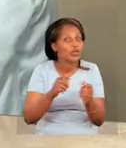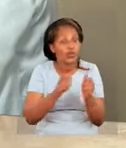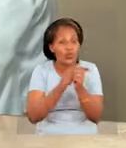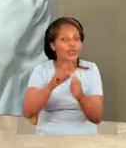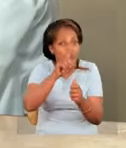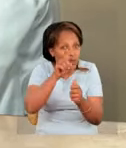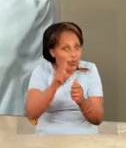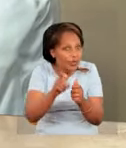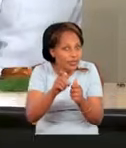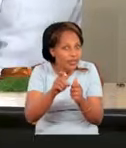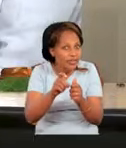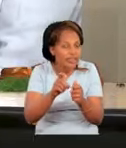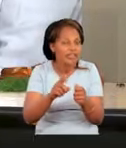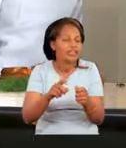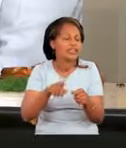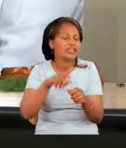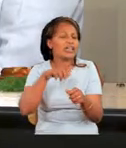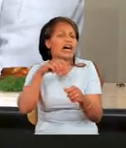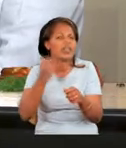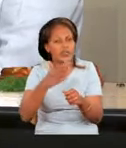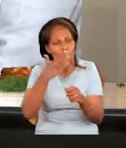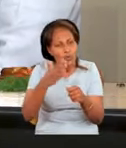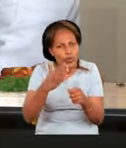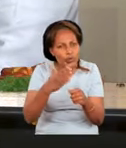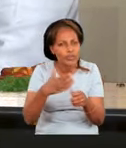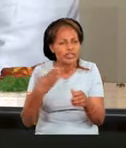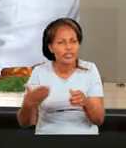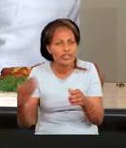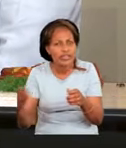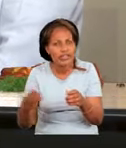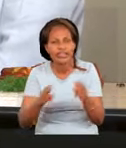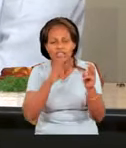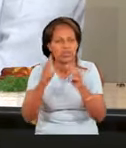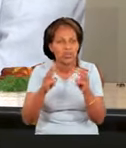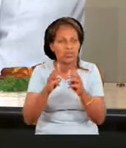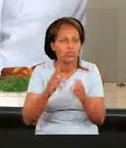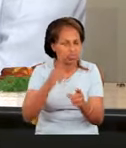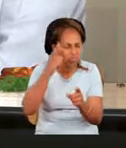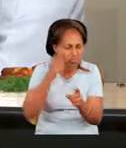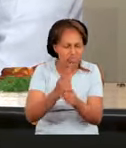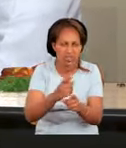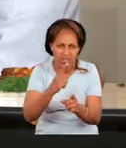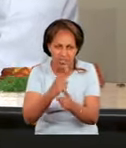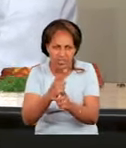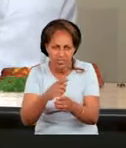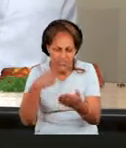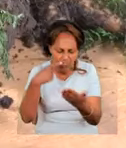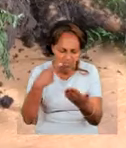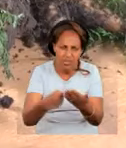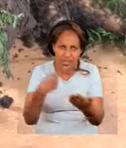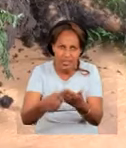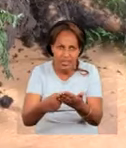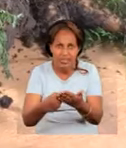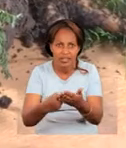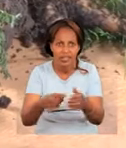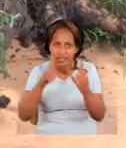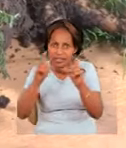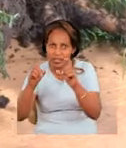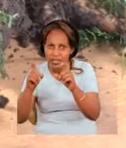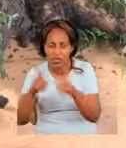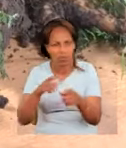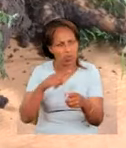other good thing about science is you can prove or disprove any hypothesis. Now let's